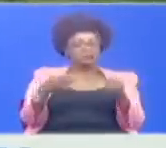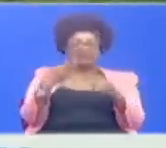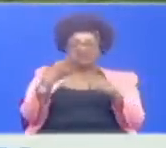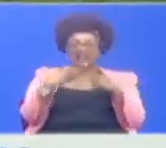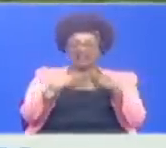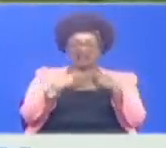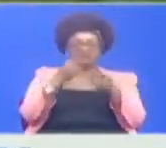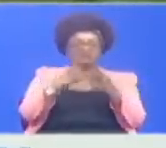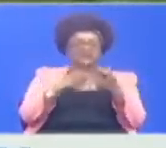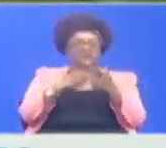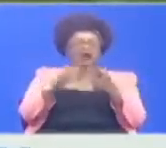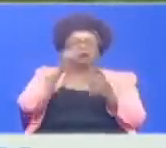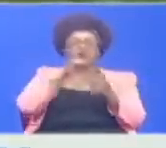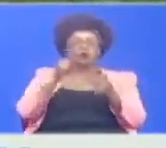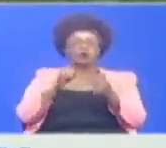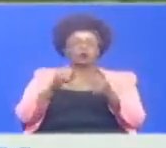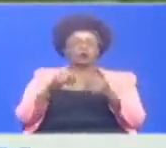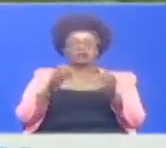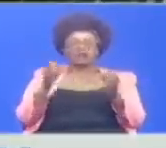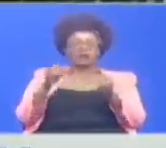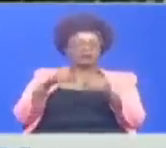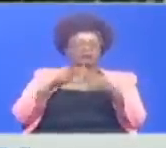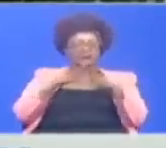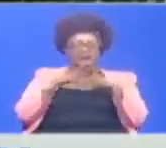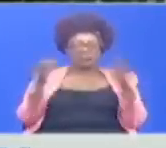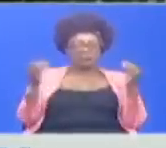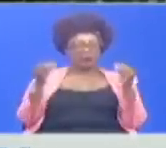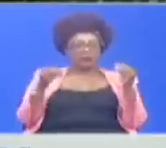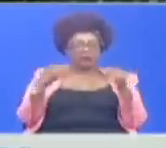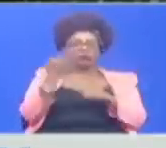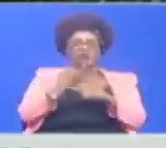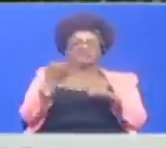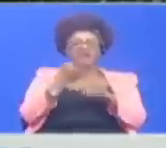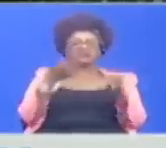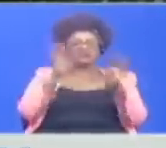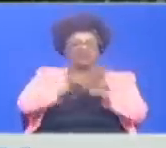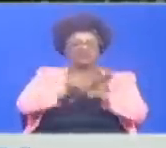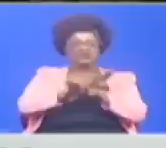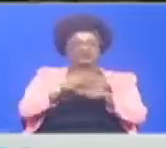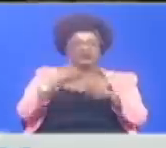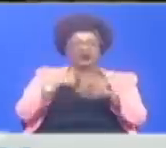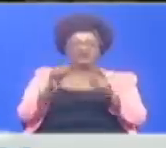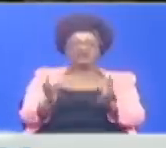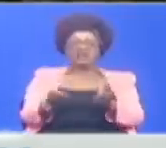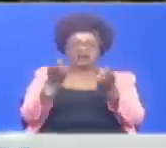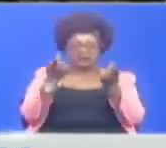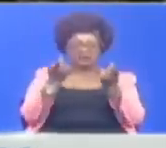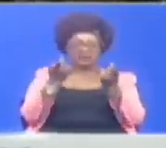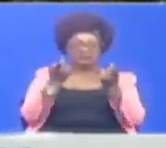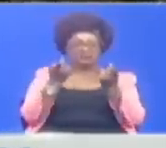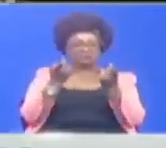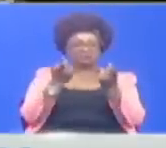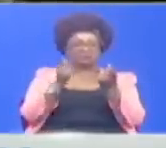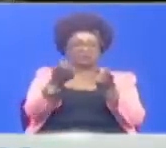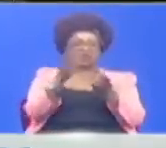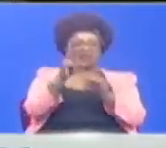was reported missing late Wednesday night. He was driving a Land Rover Discovery, registration